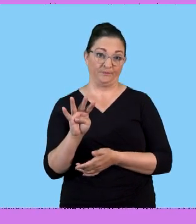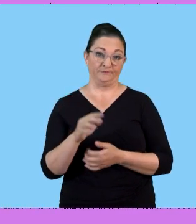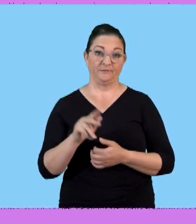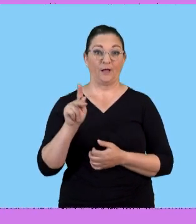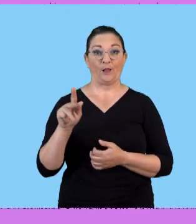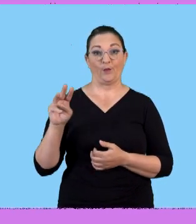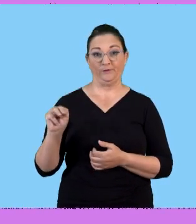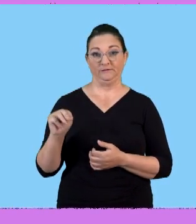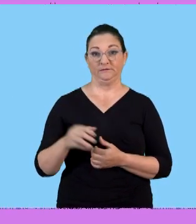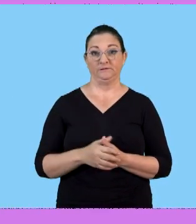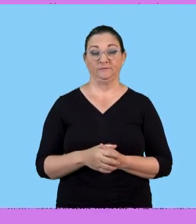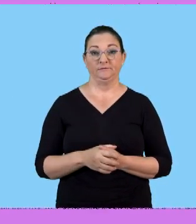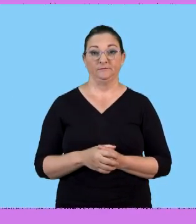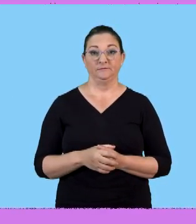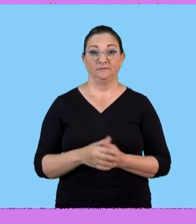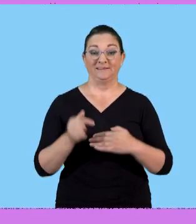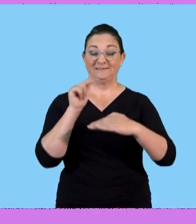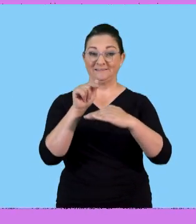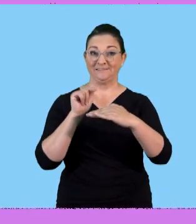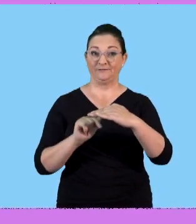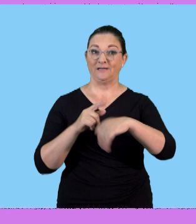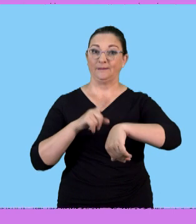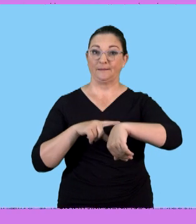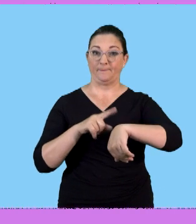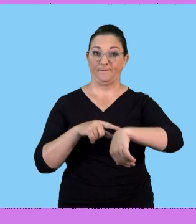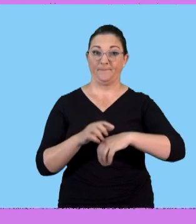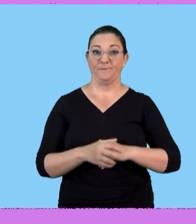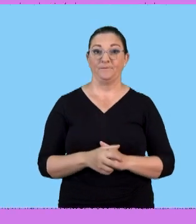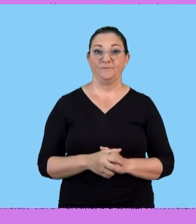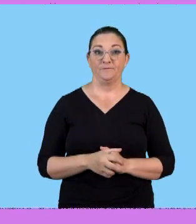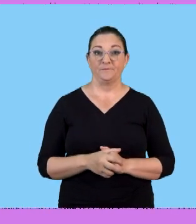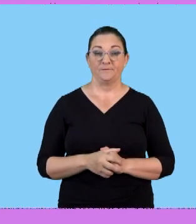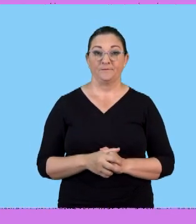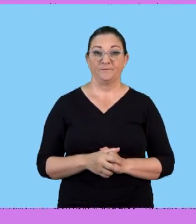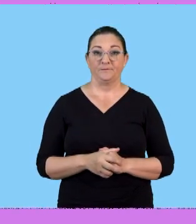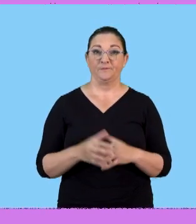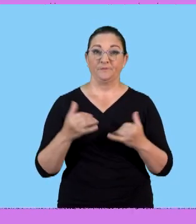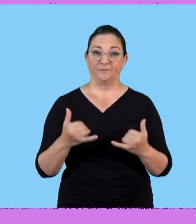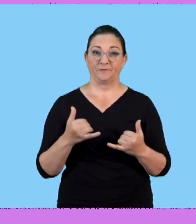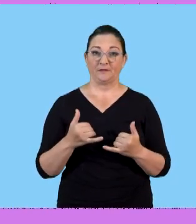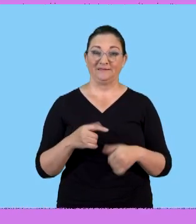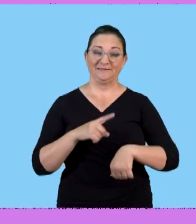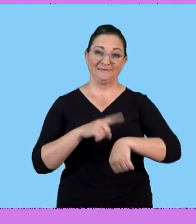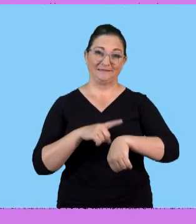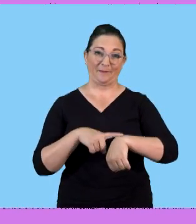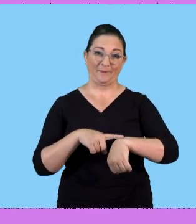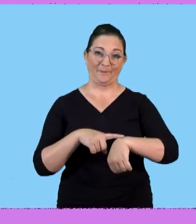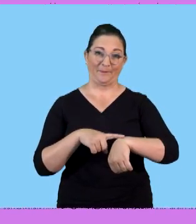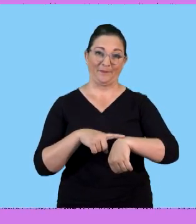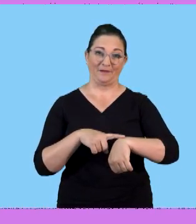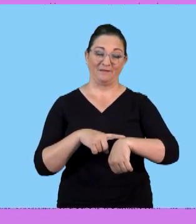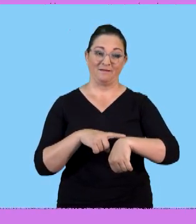964 kilometers divided by the time. Okay? So if I look at the